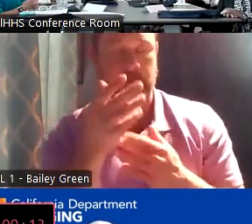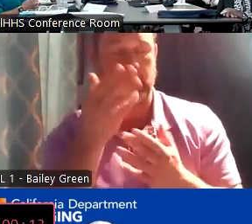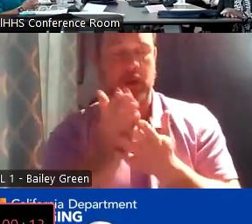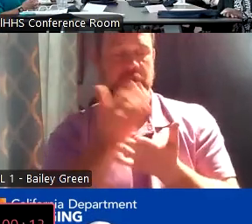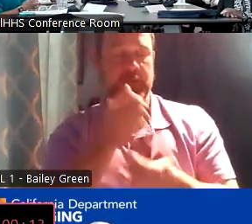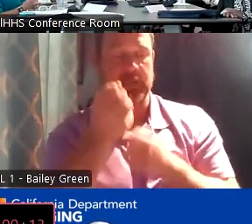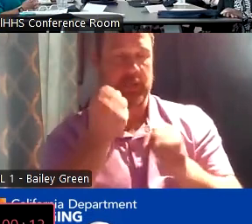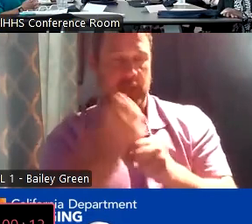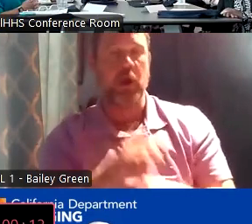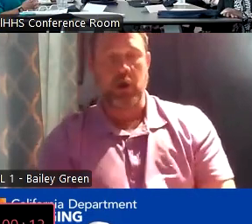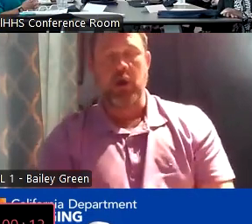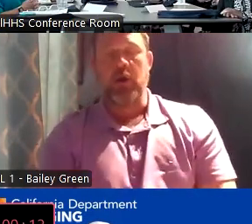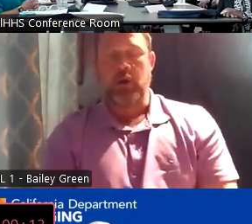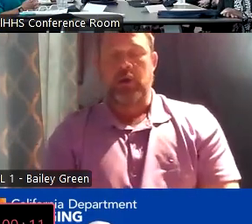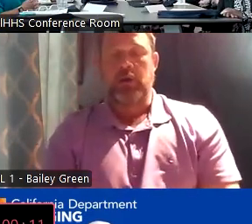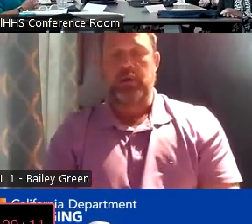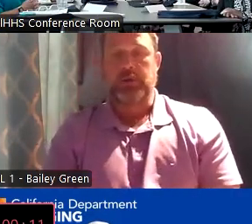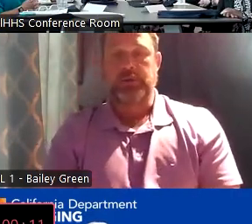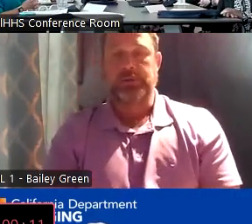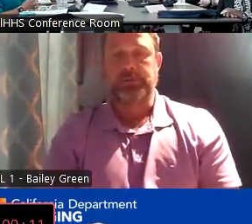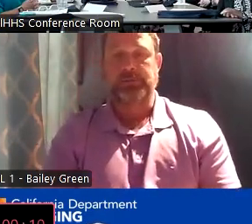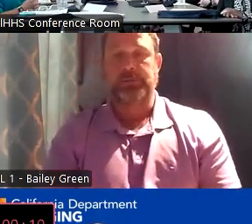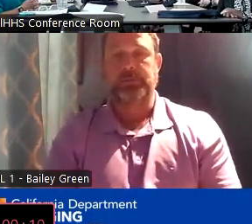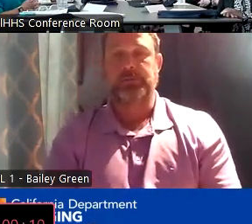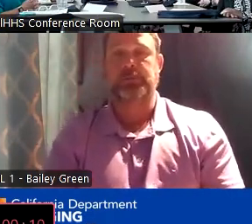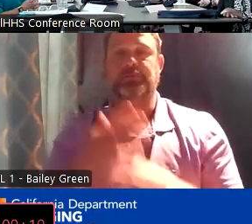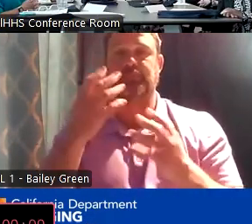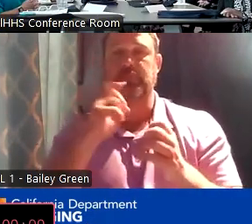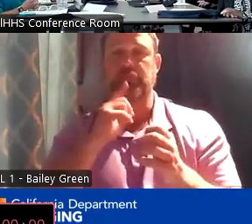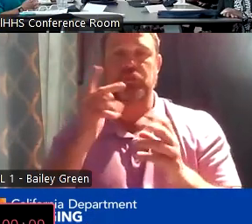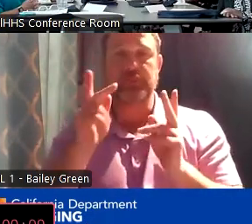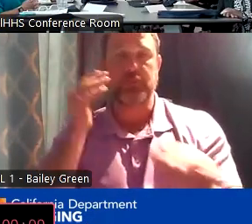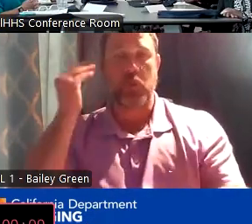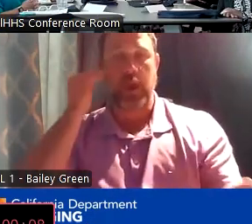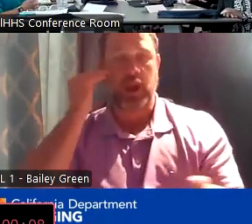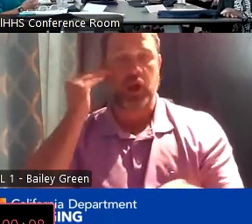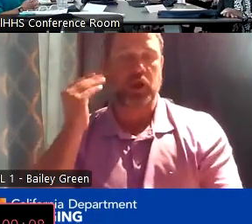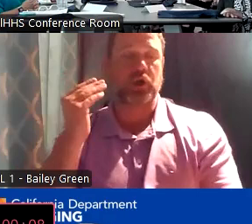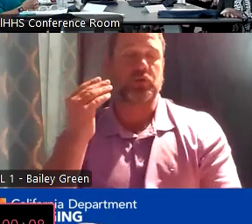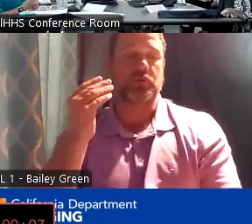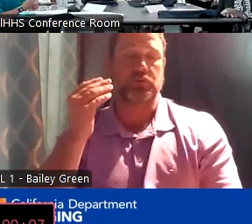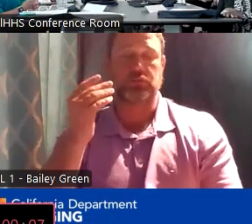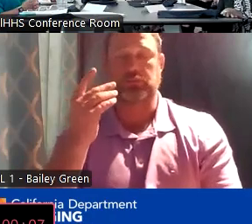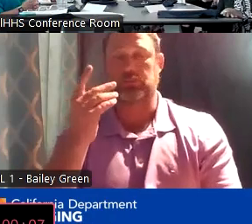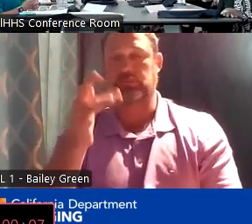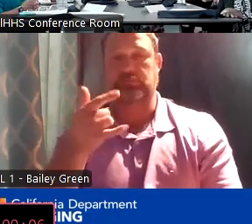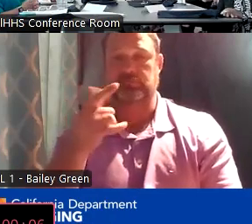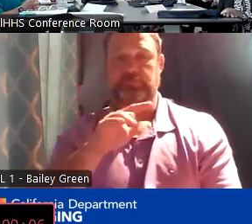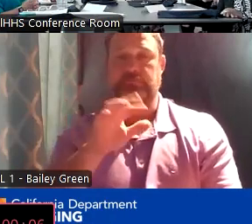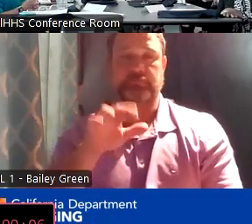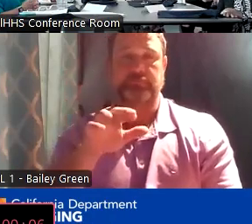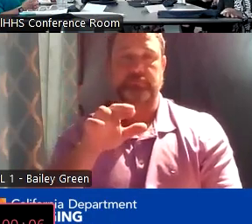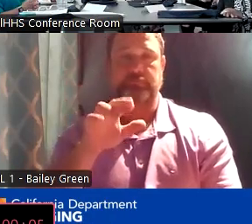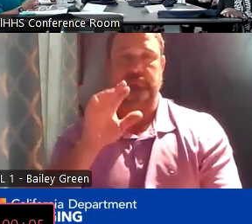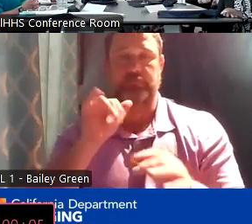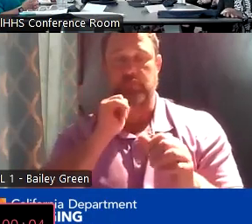year. And I just want to make sure that people are aware of that because, again, we seem to have fallen off the radar. Thank you